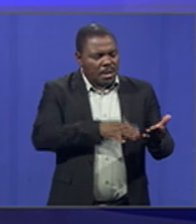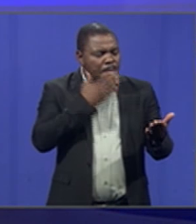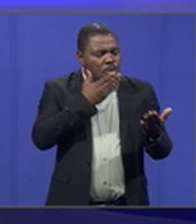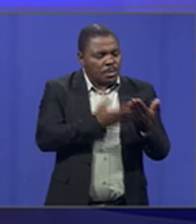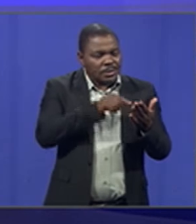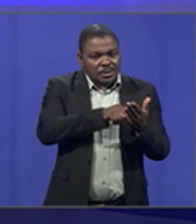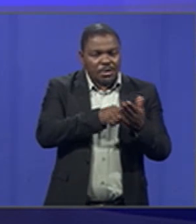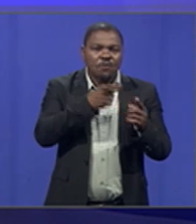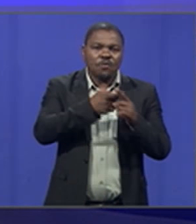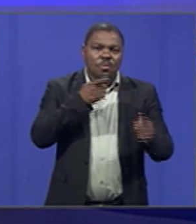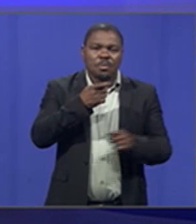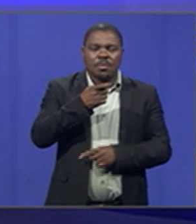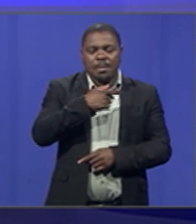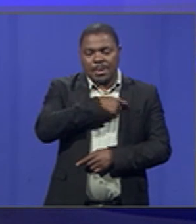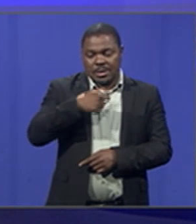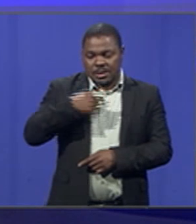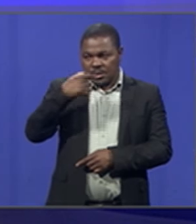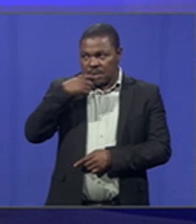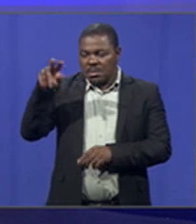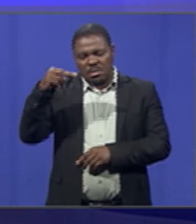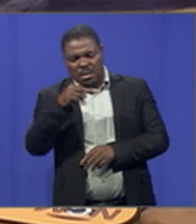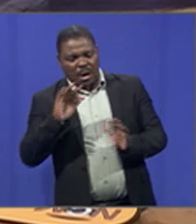ka poporesidente wa lekoko Cyril Ramaphosa.